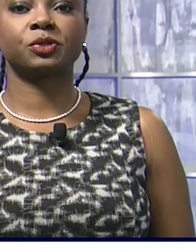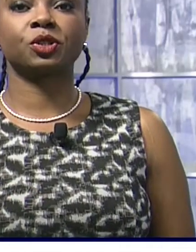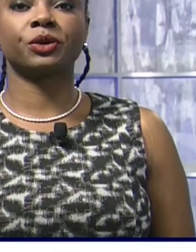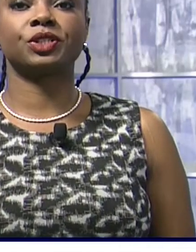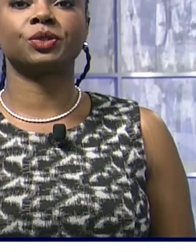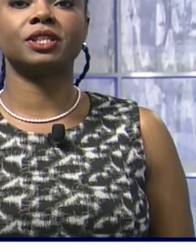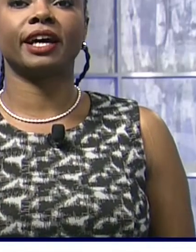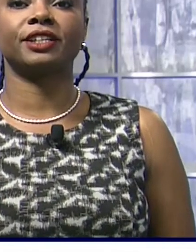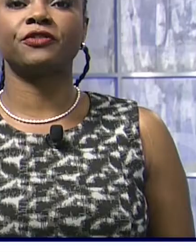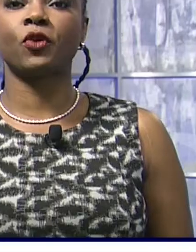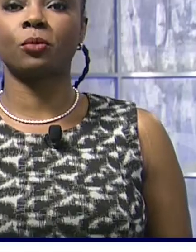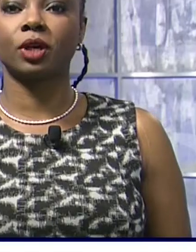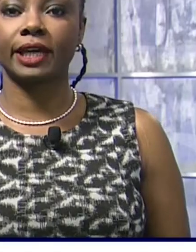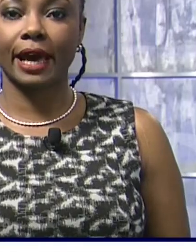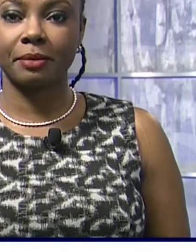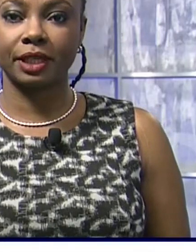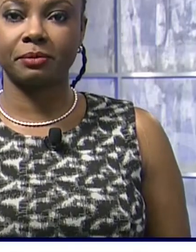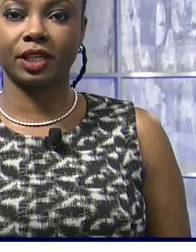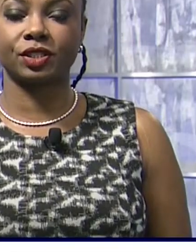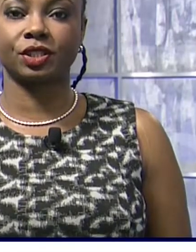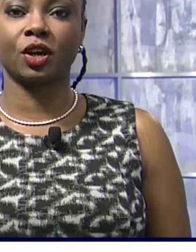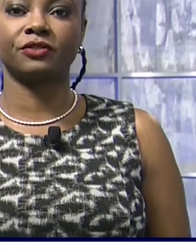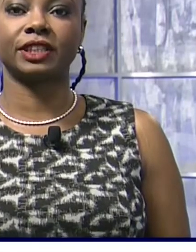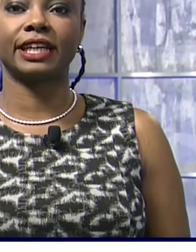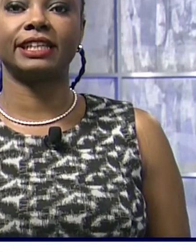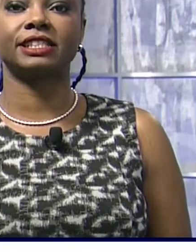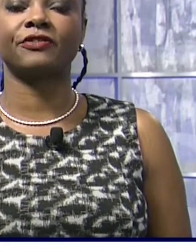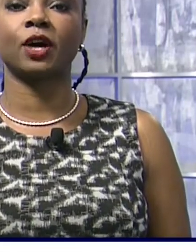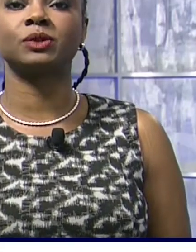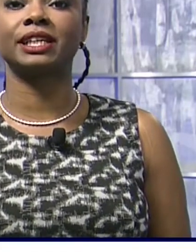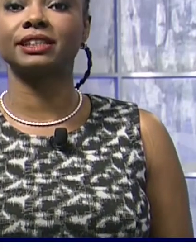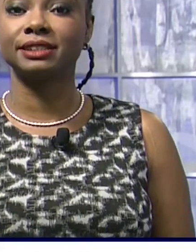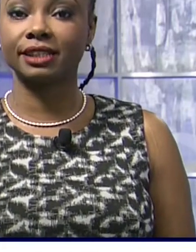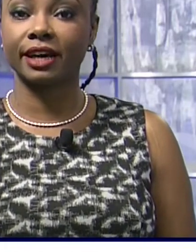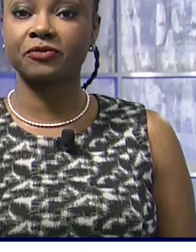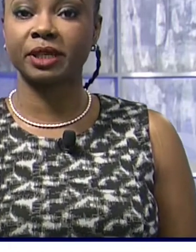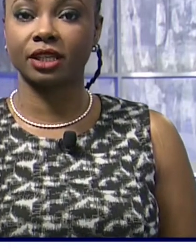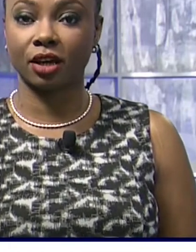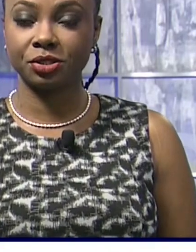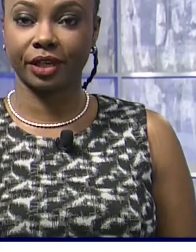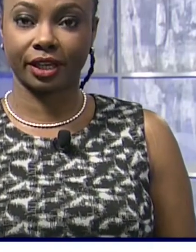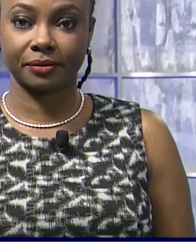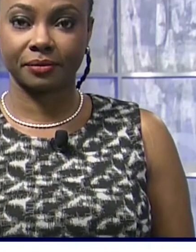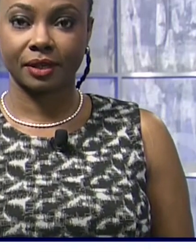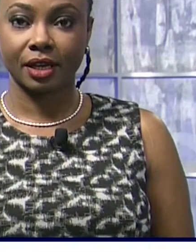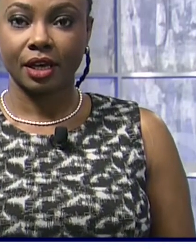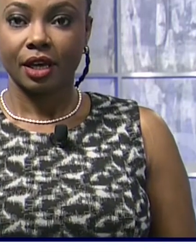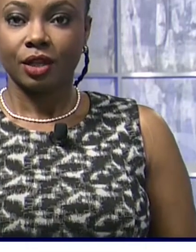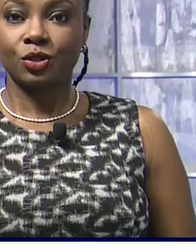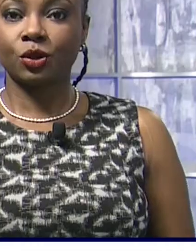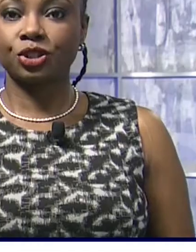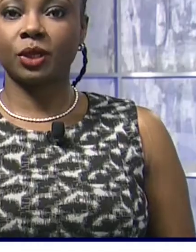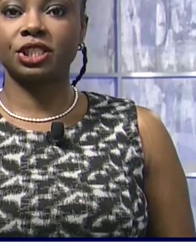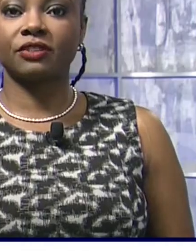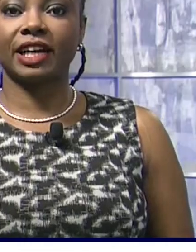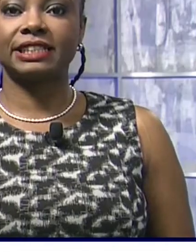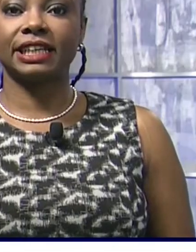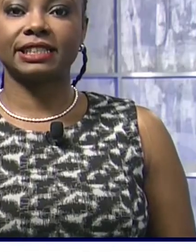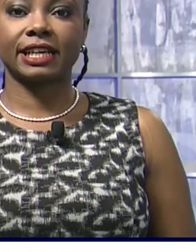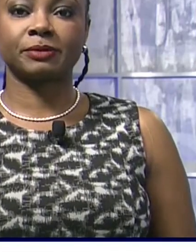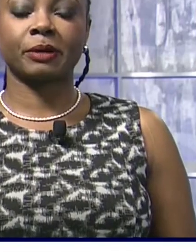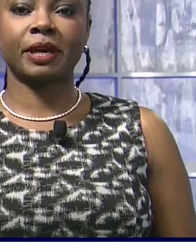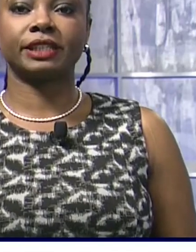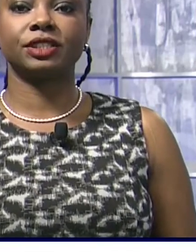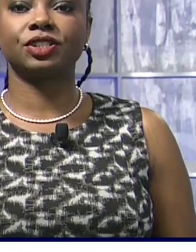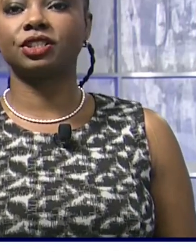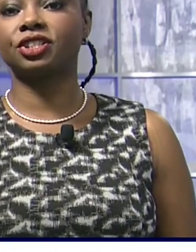In our top stories tonight, former Cabinet Minister Donville Innes found guilty of money laundering. No shortage of